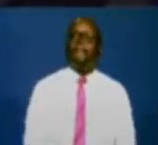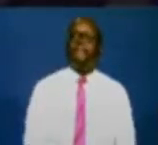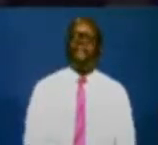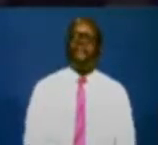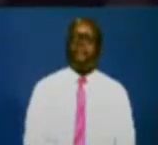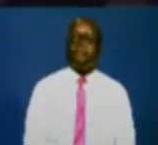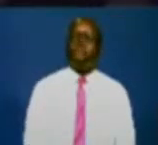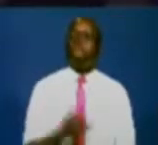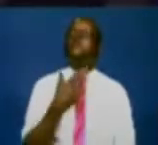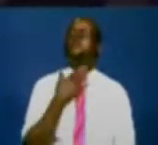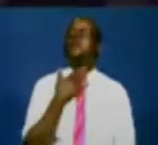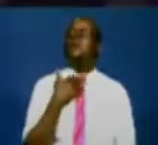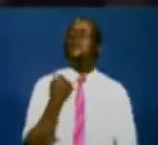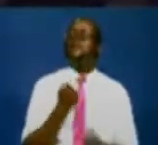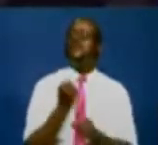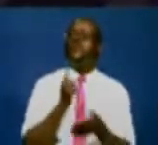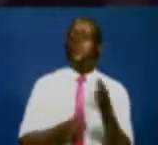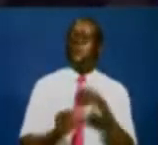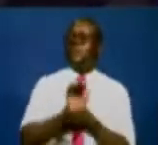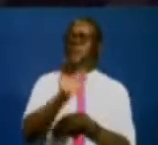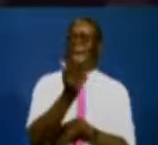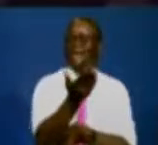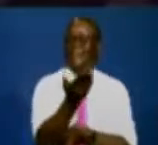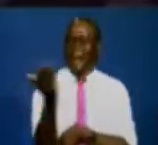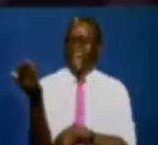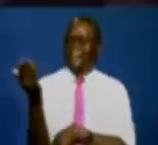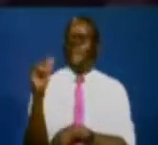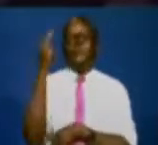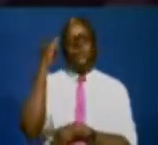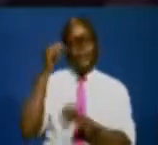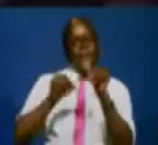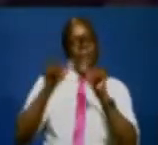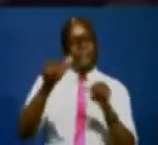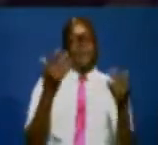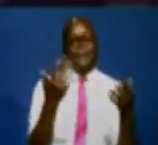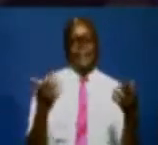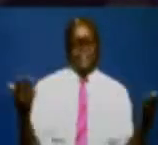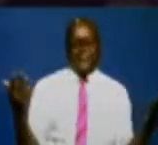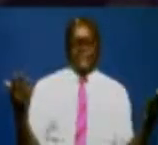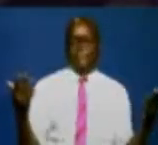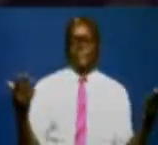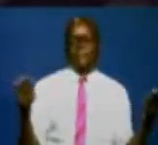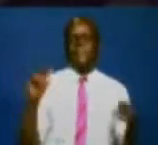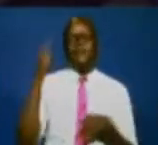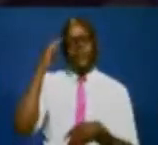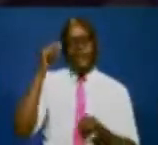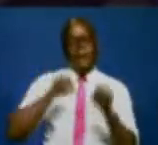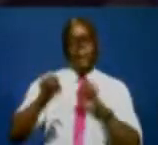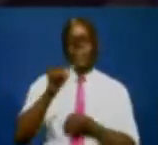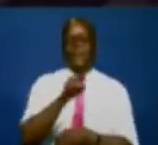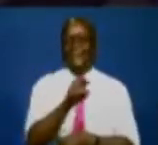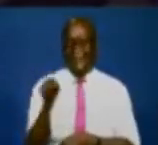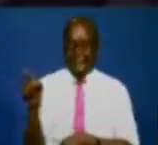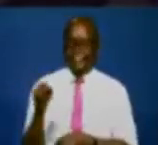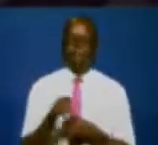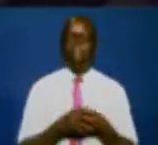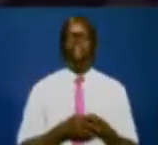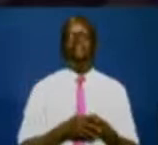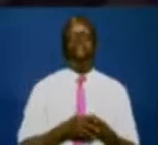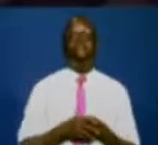I wanted to request her to think about this, to think about this.